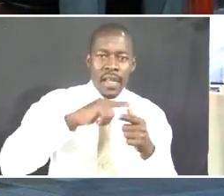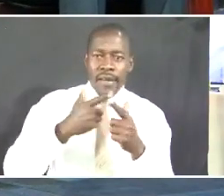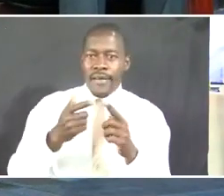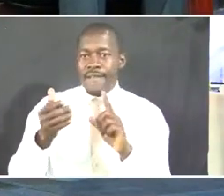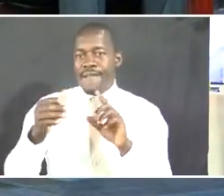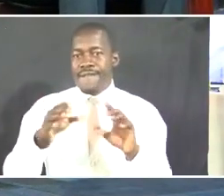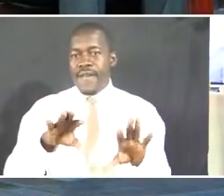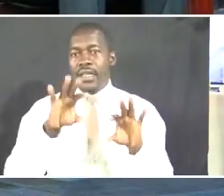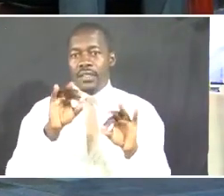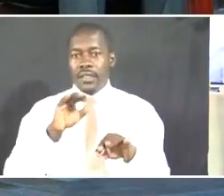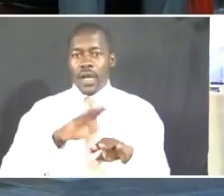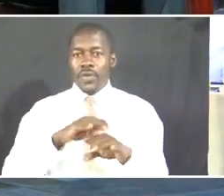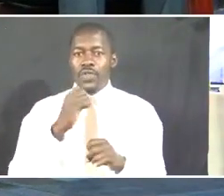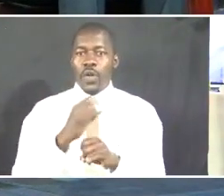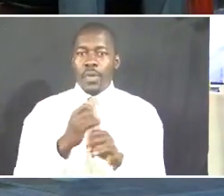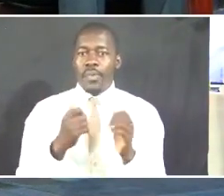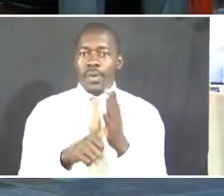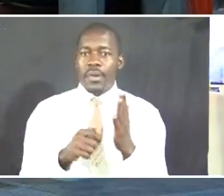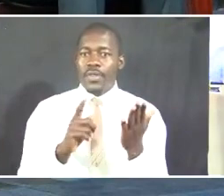job. What is wrong with that?